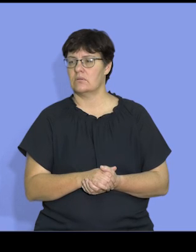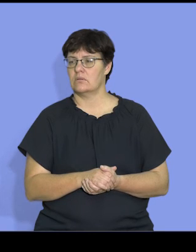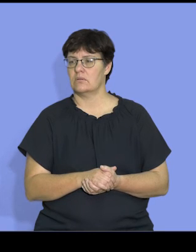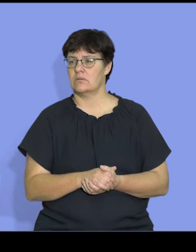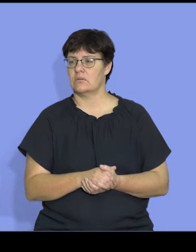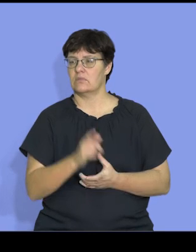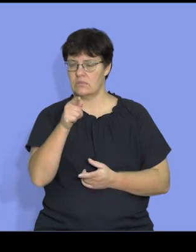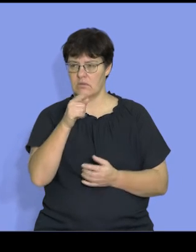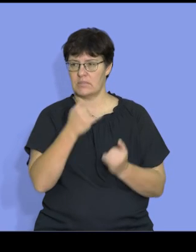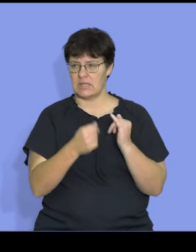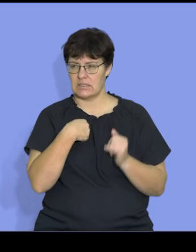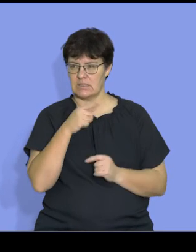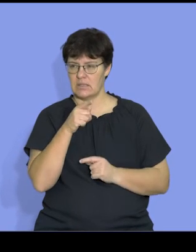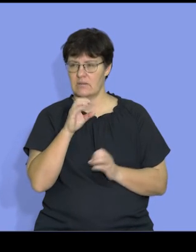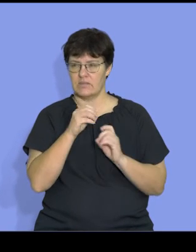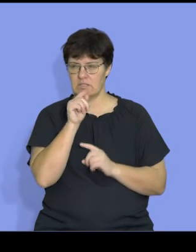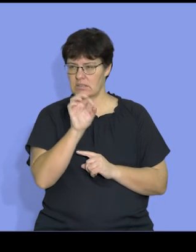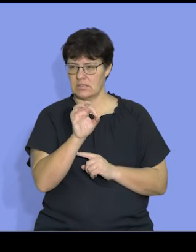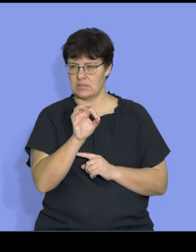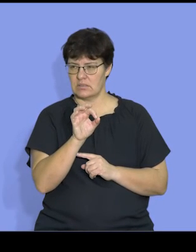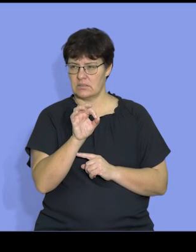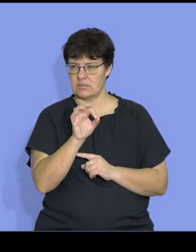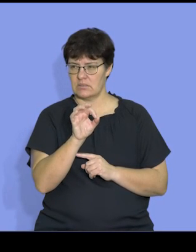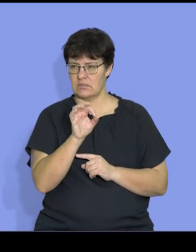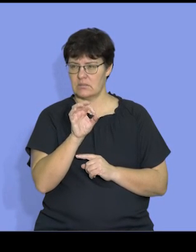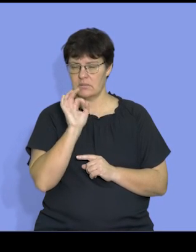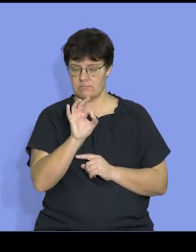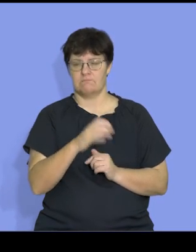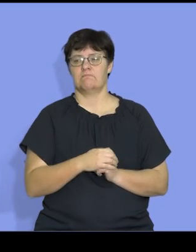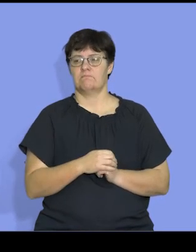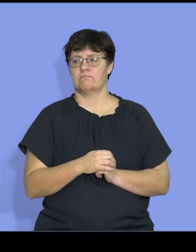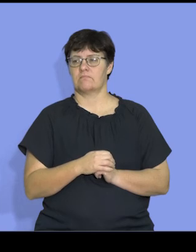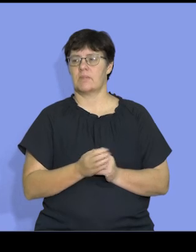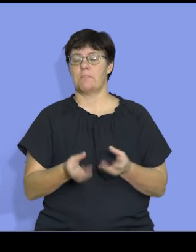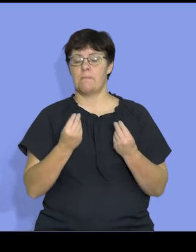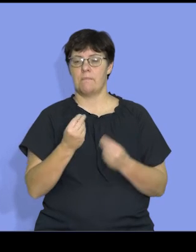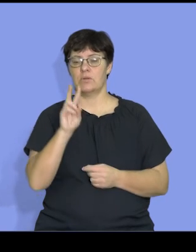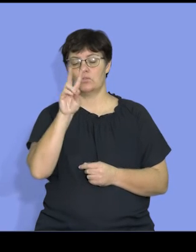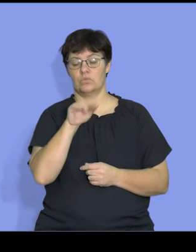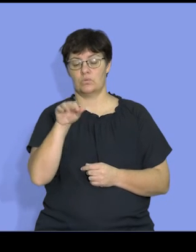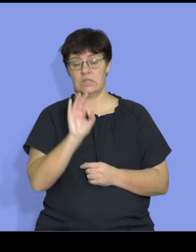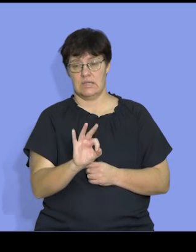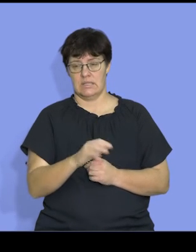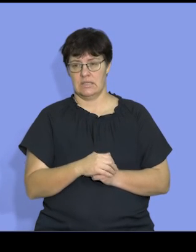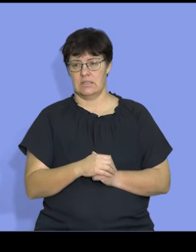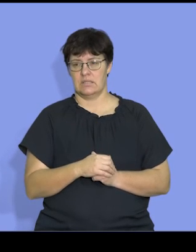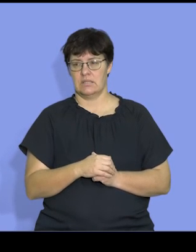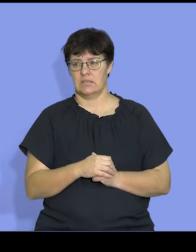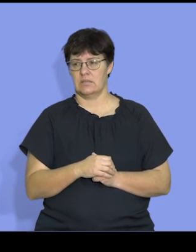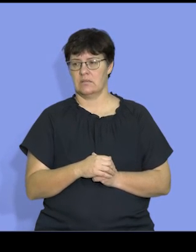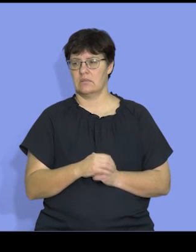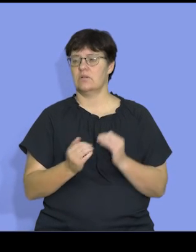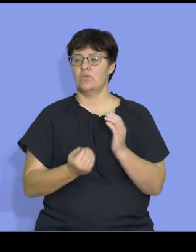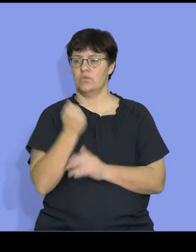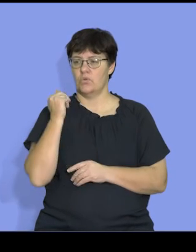Okay, what do we get from there? Okay, this gives us 3/2. So this is the new volume